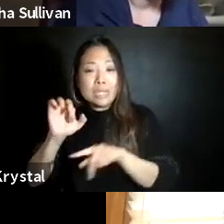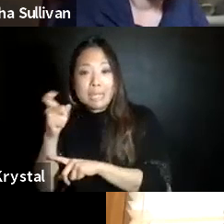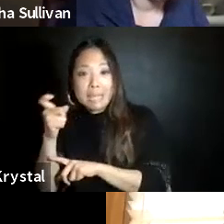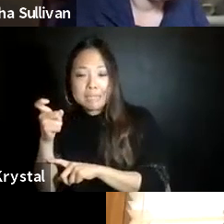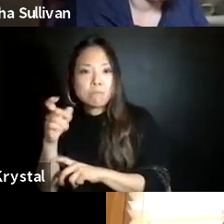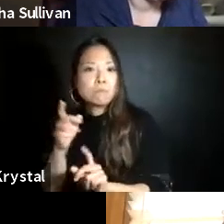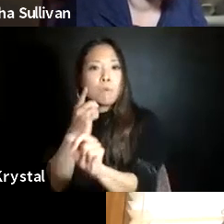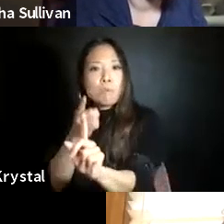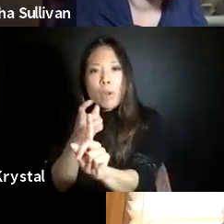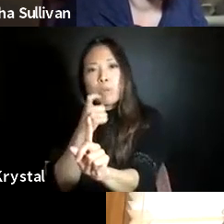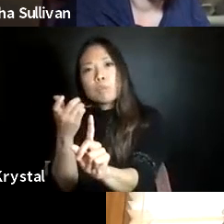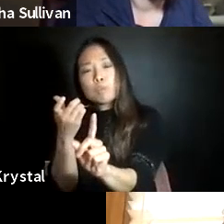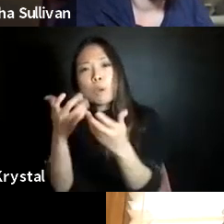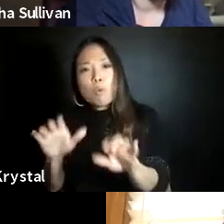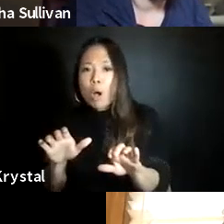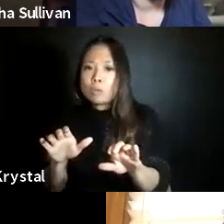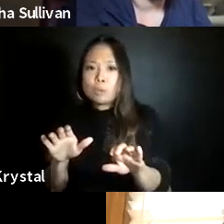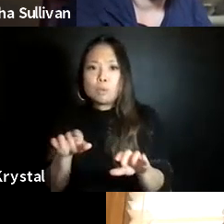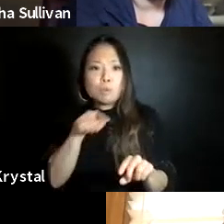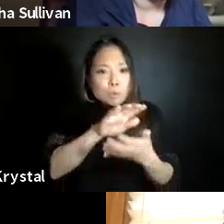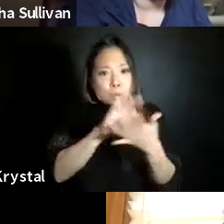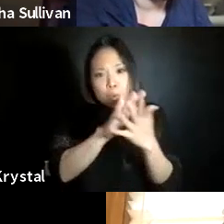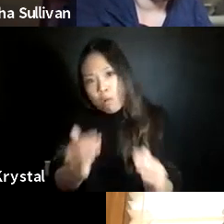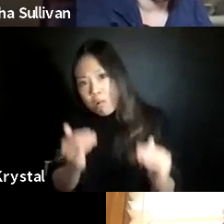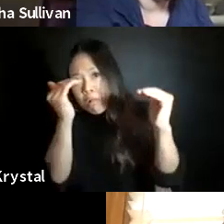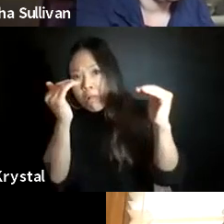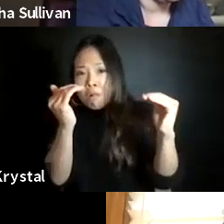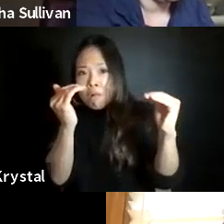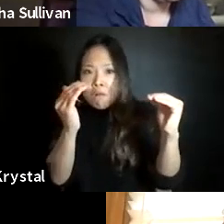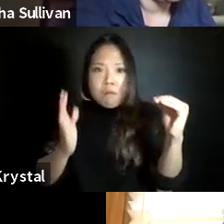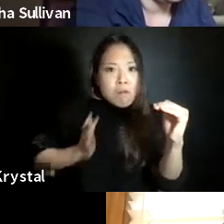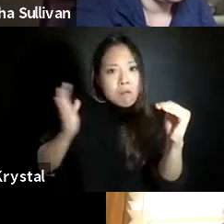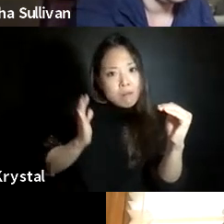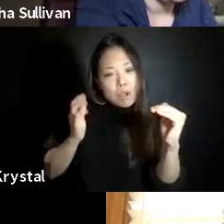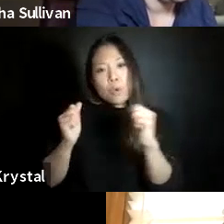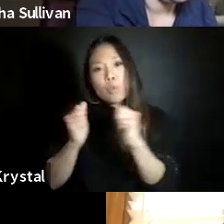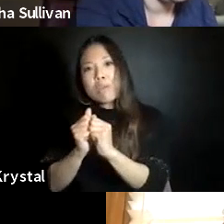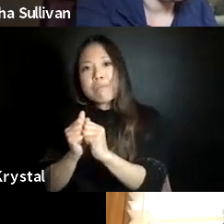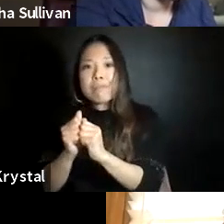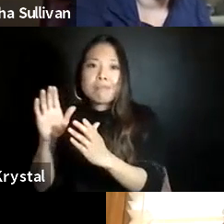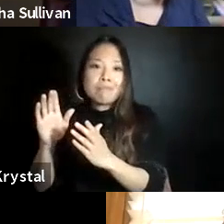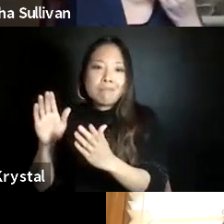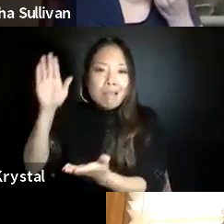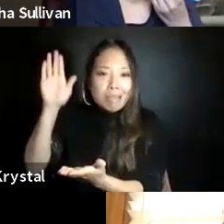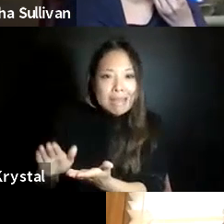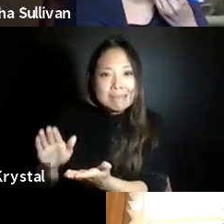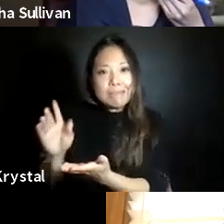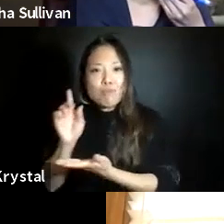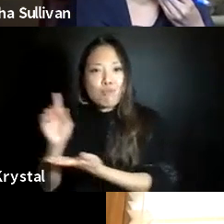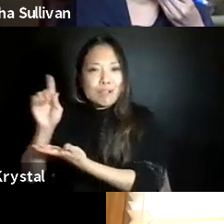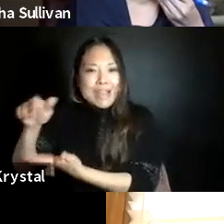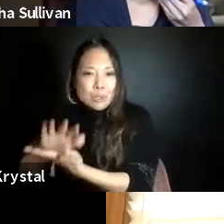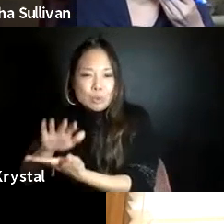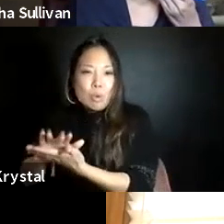around school type and thinking about things that way, I would maybe push us to think about the percent of